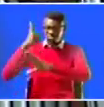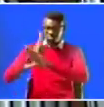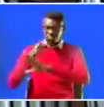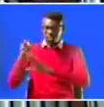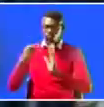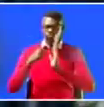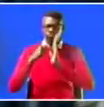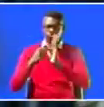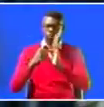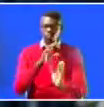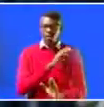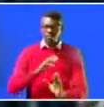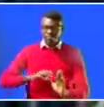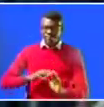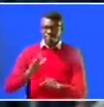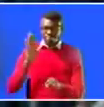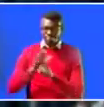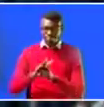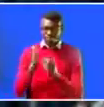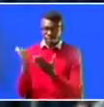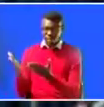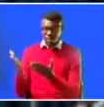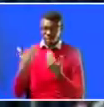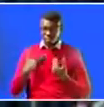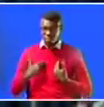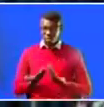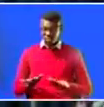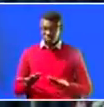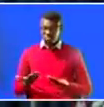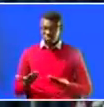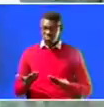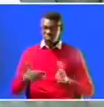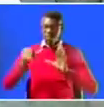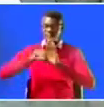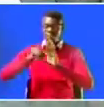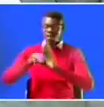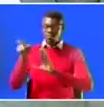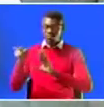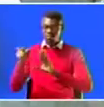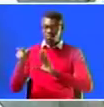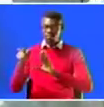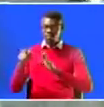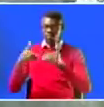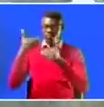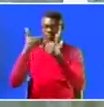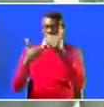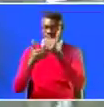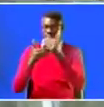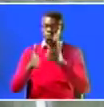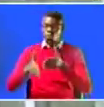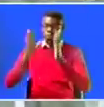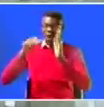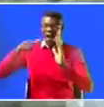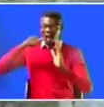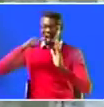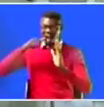of Christianity, especially for those who identify as Anglicans. Built on an English Gothic style,